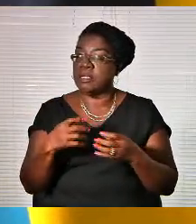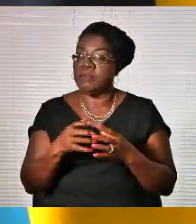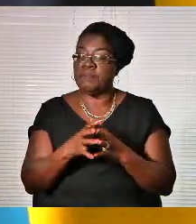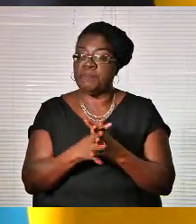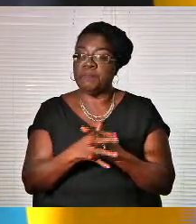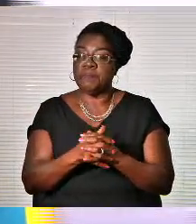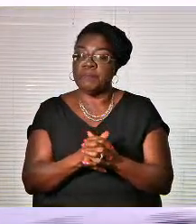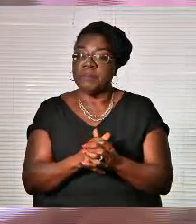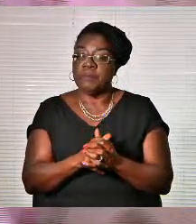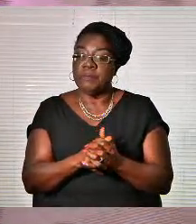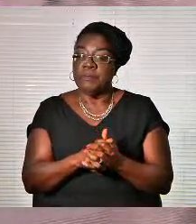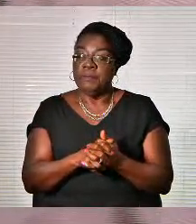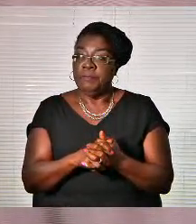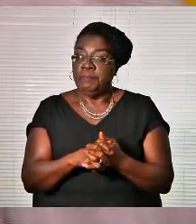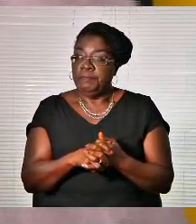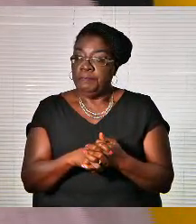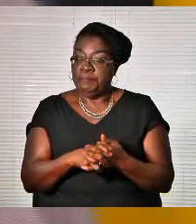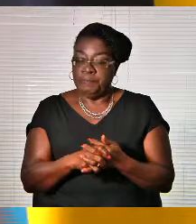Burnett.